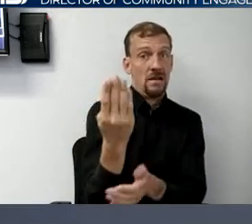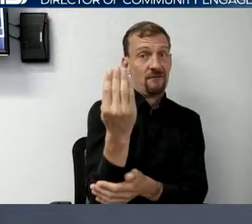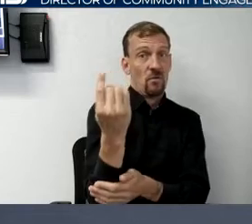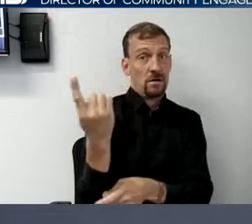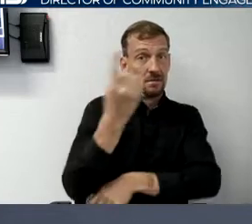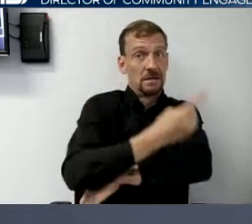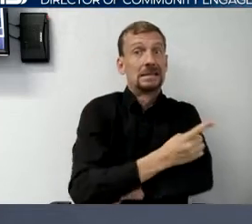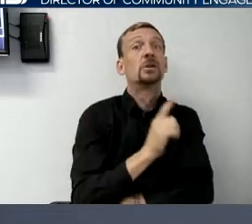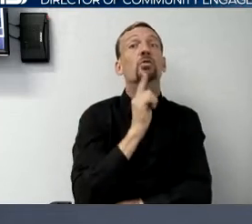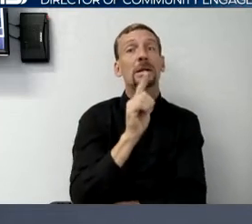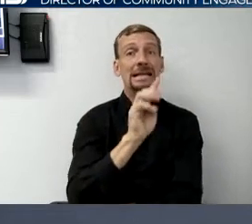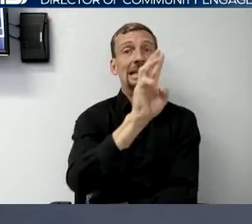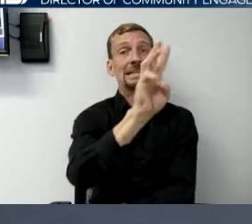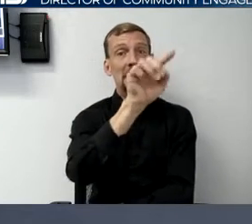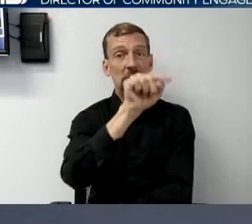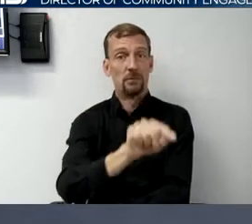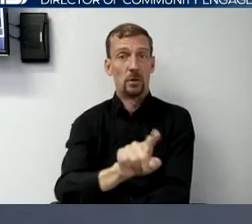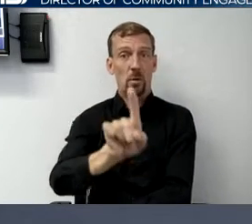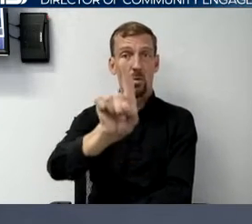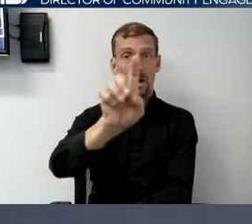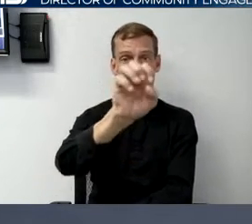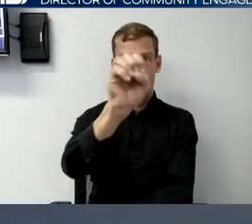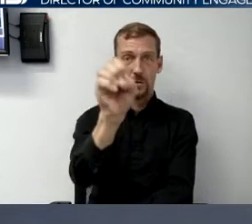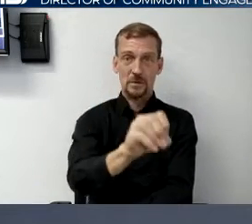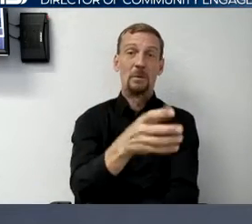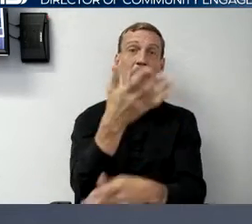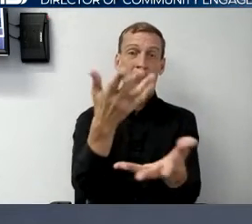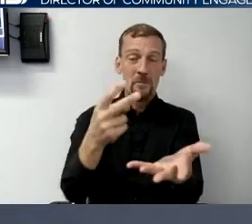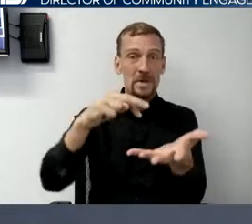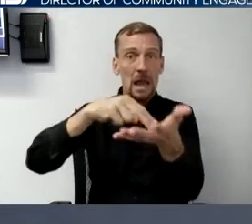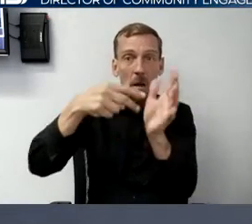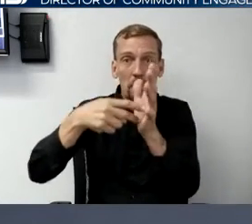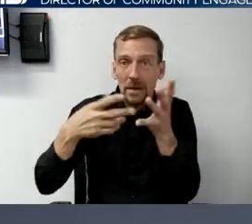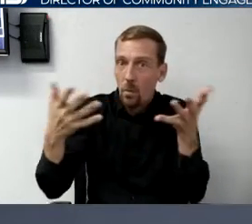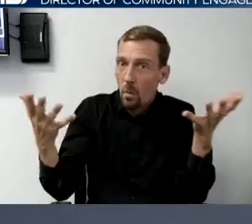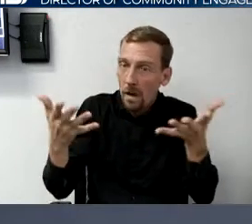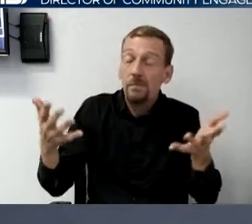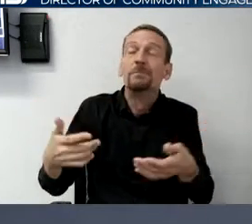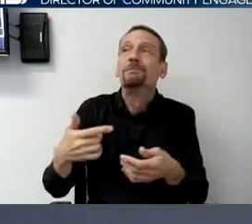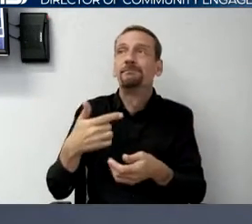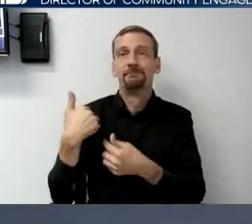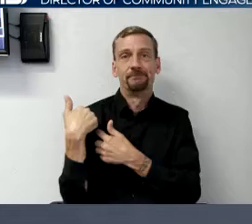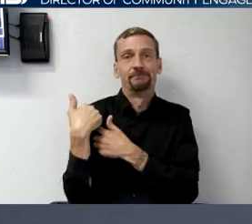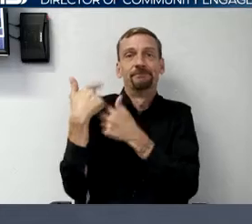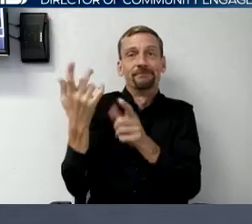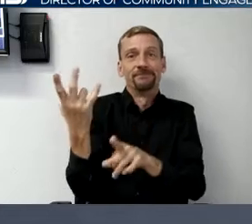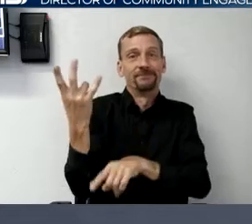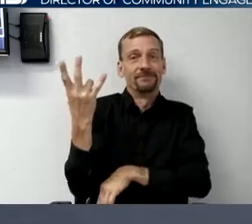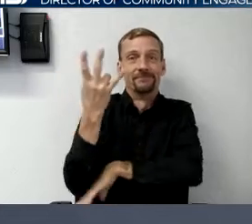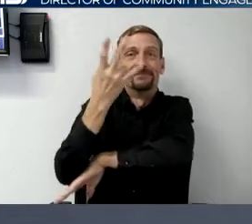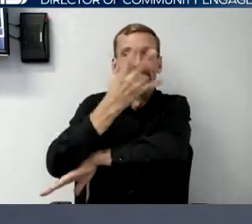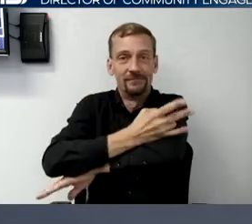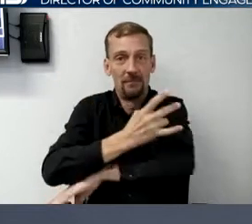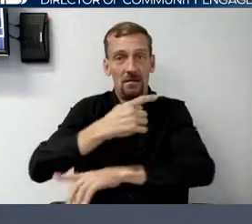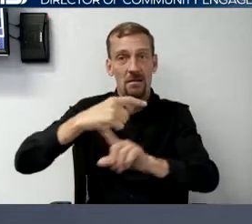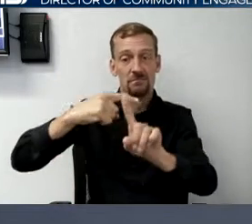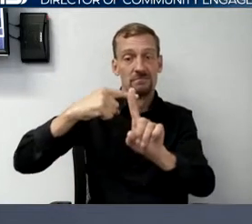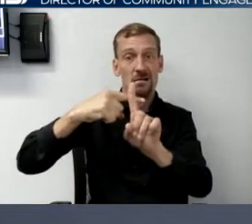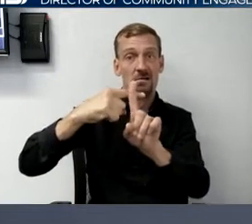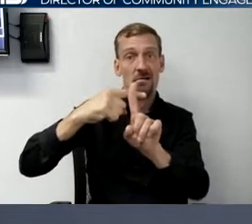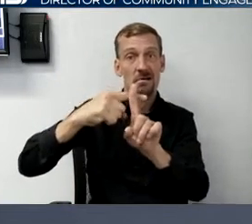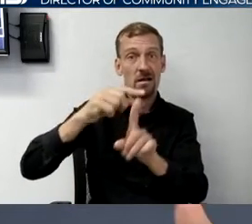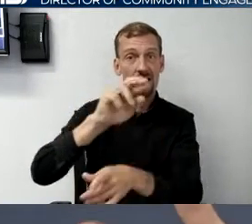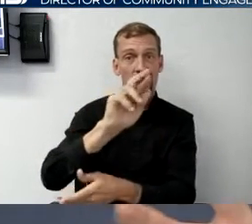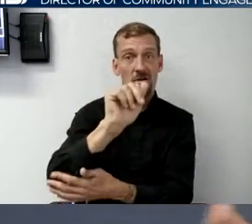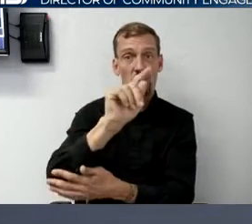at 6.1%, which basically means that over the last 7 days that the positivity